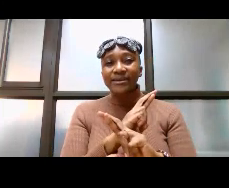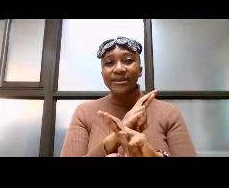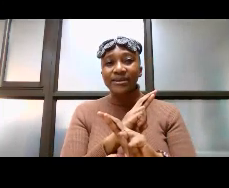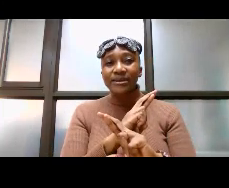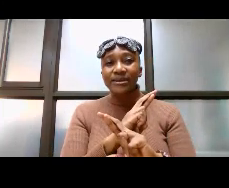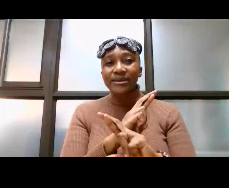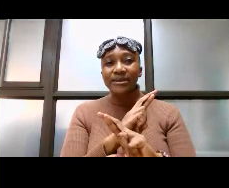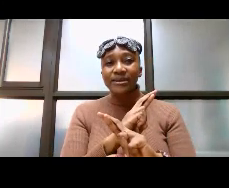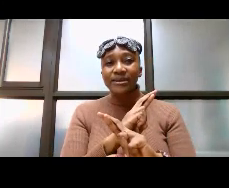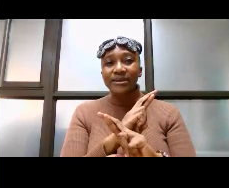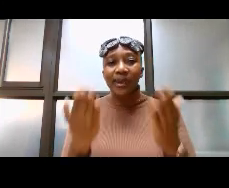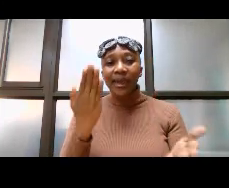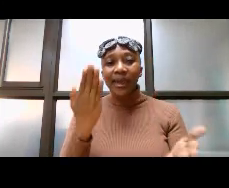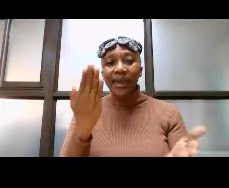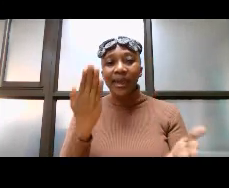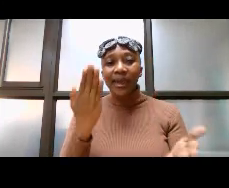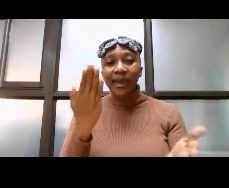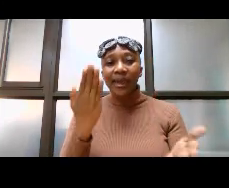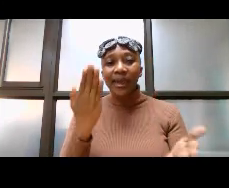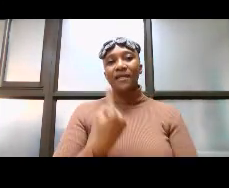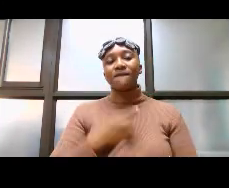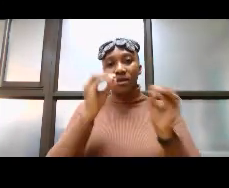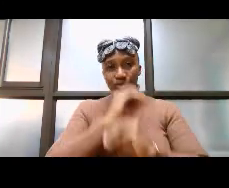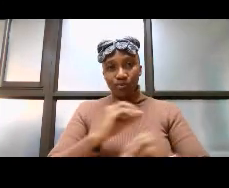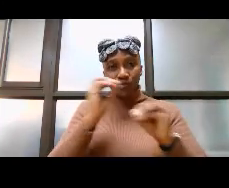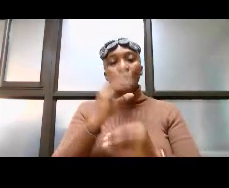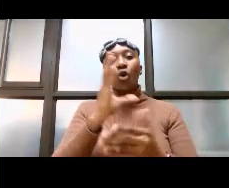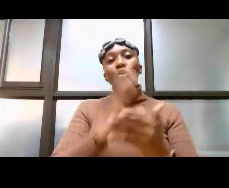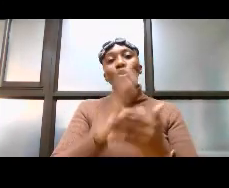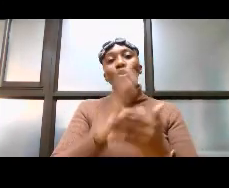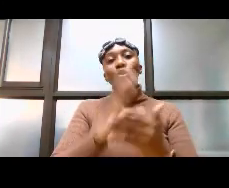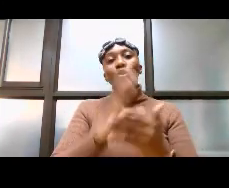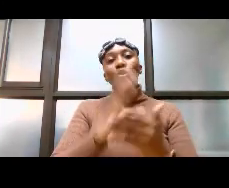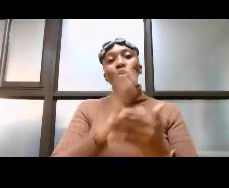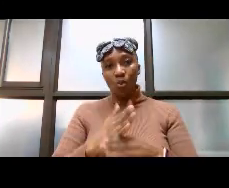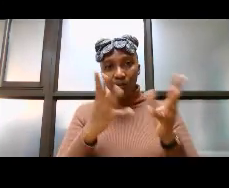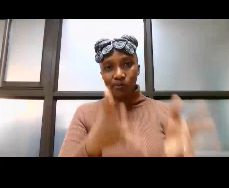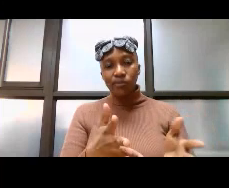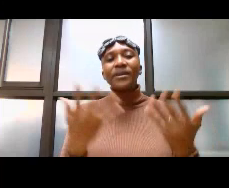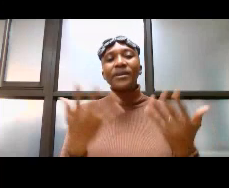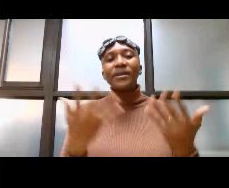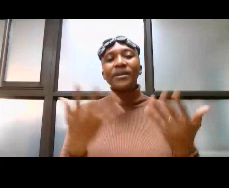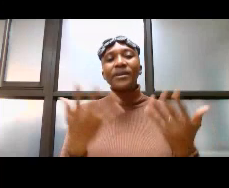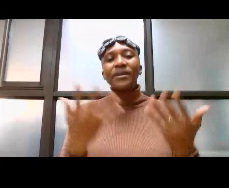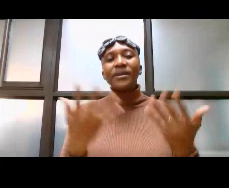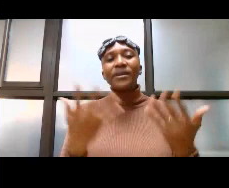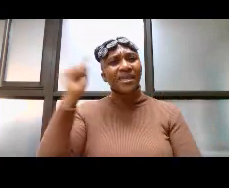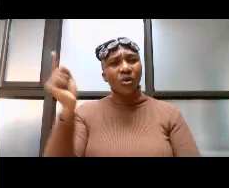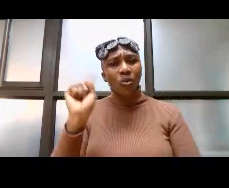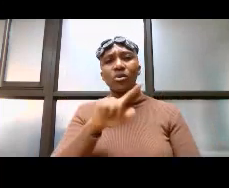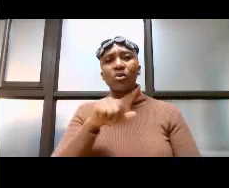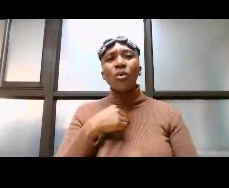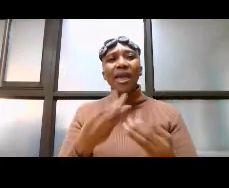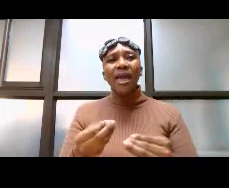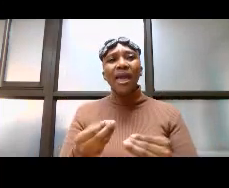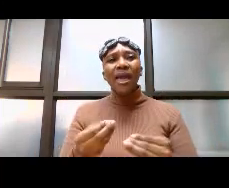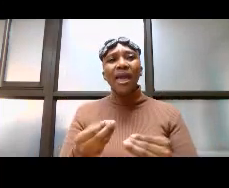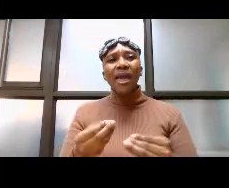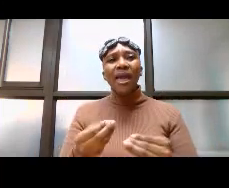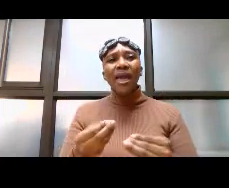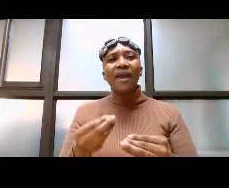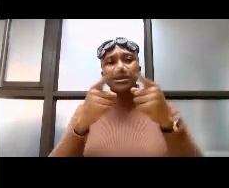benefit themselves. That's how colonialism works. And I think we have several examples of